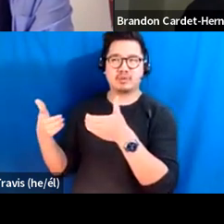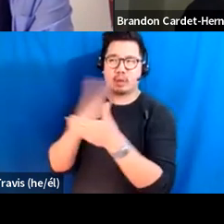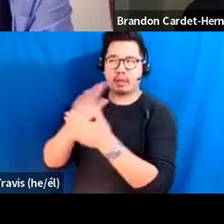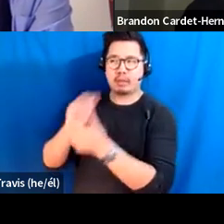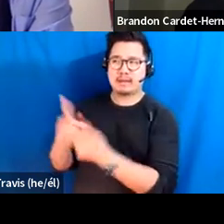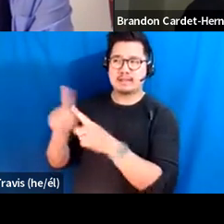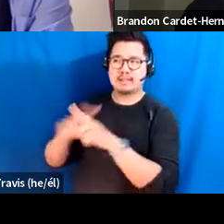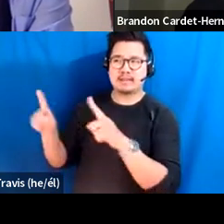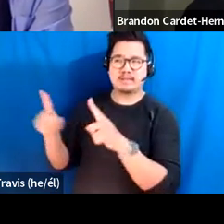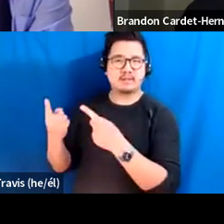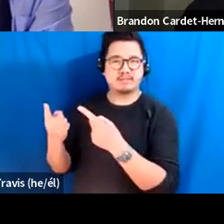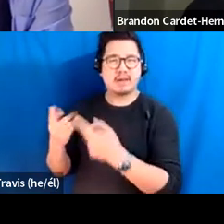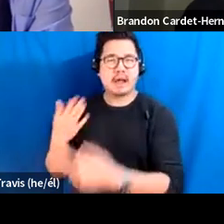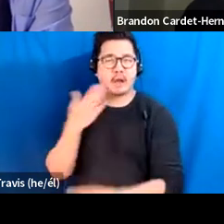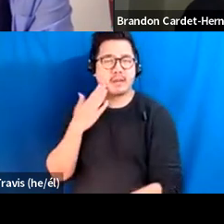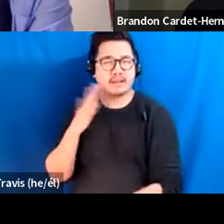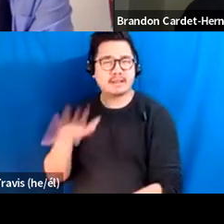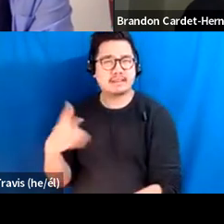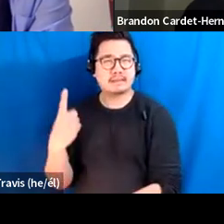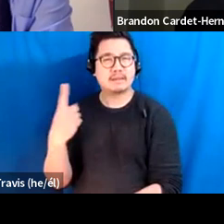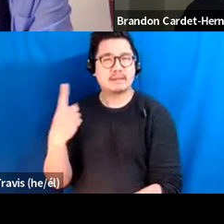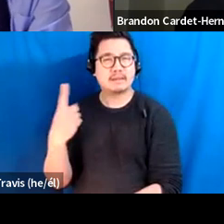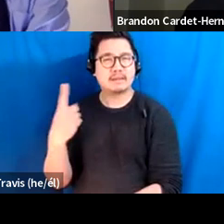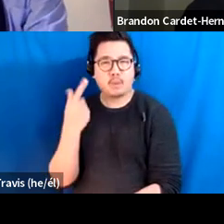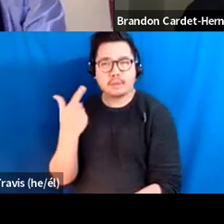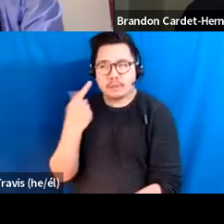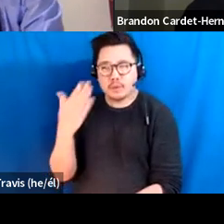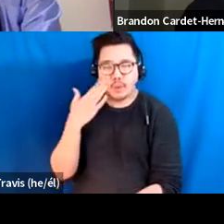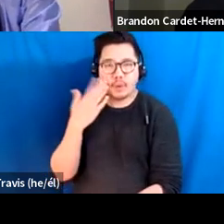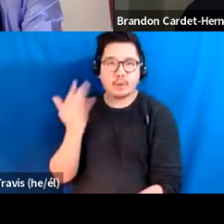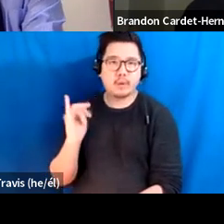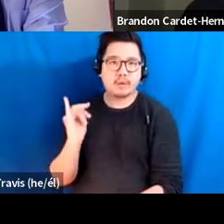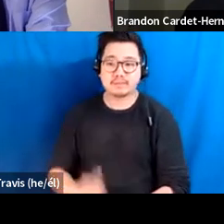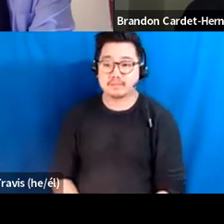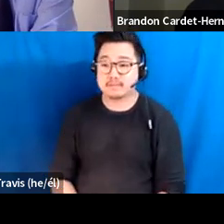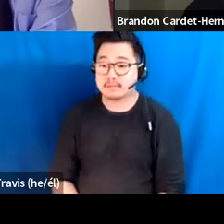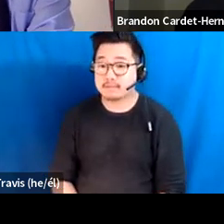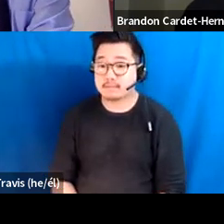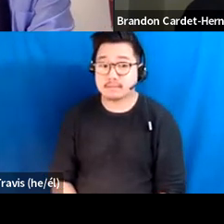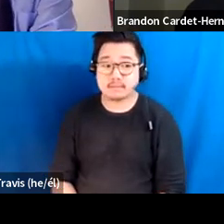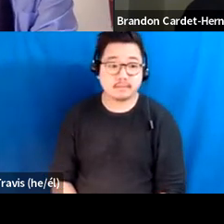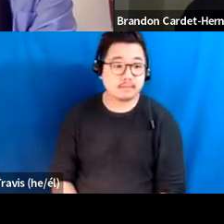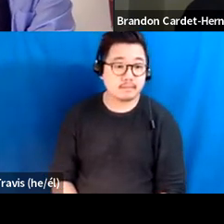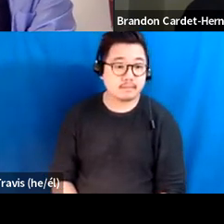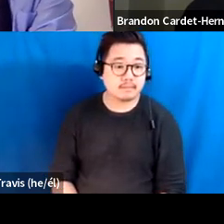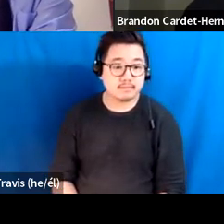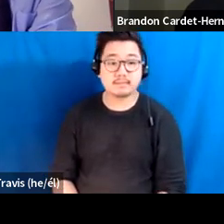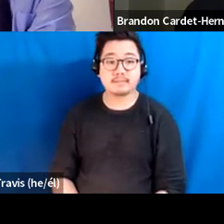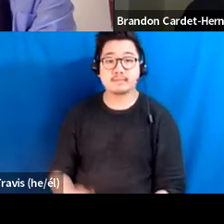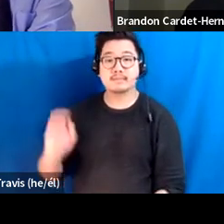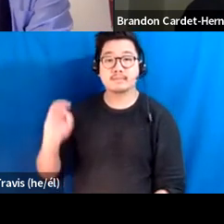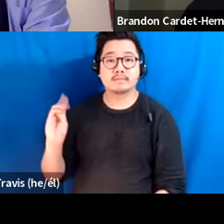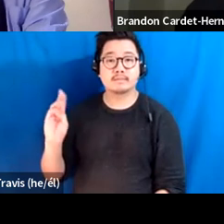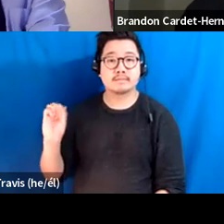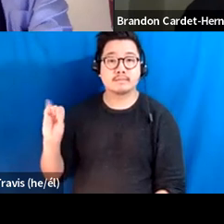physical approach which i know is something that parents are always interested in as well yeah so what uh ederberg one of the things that you know we've been